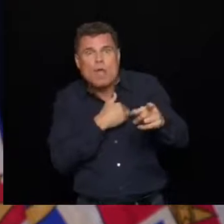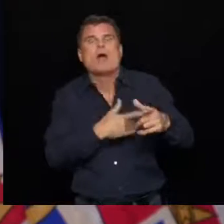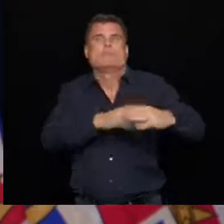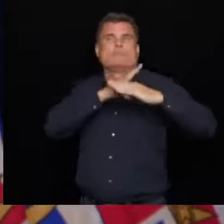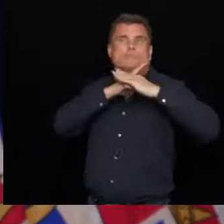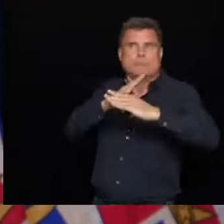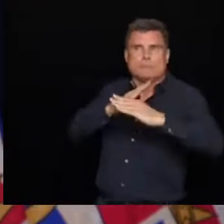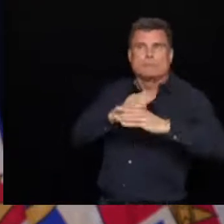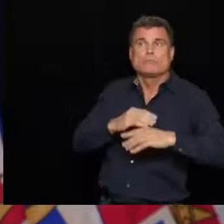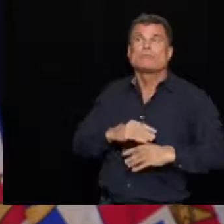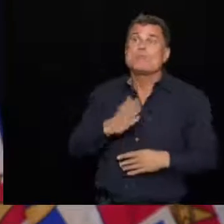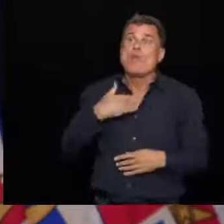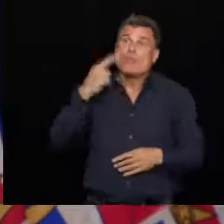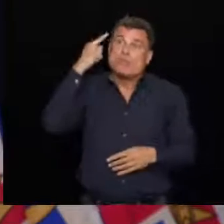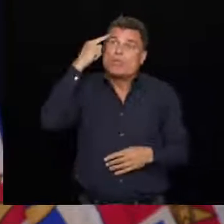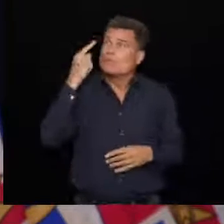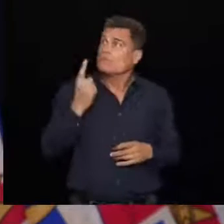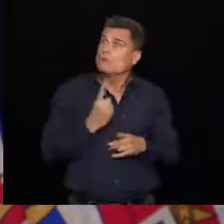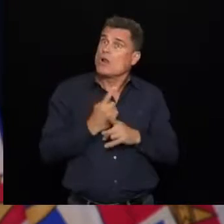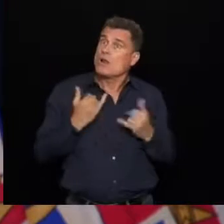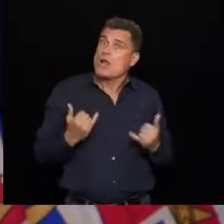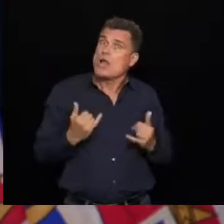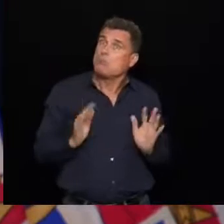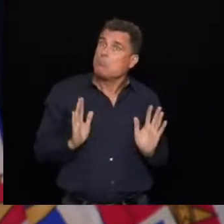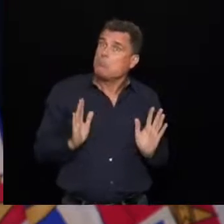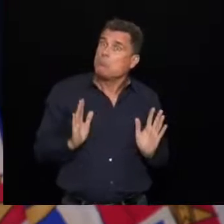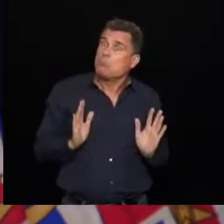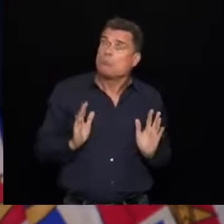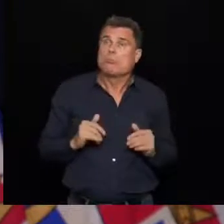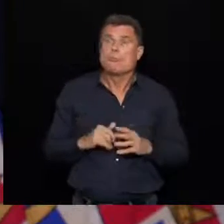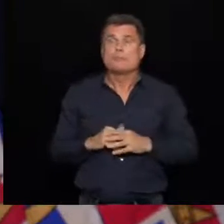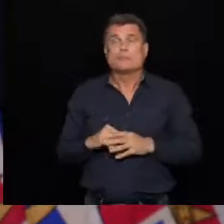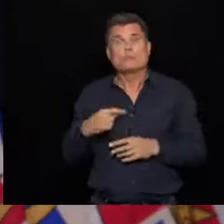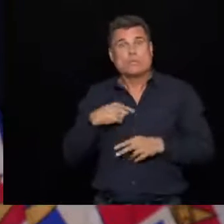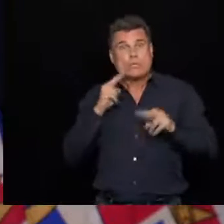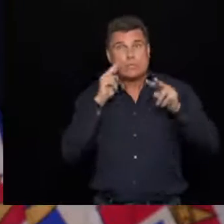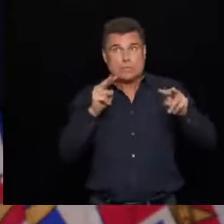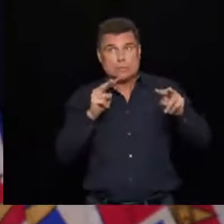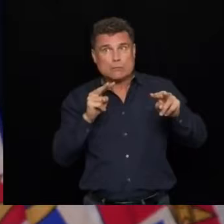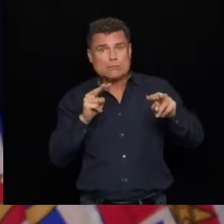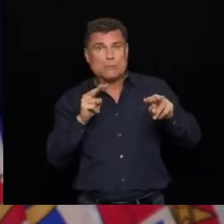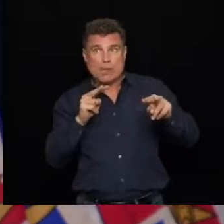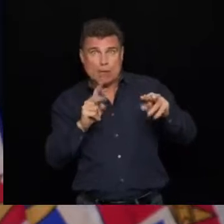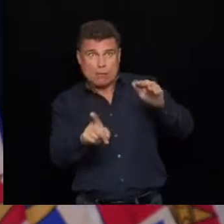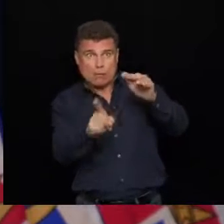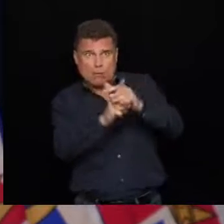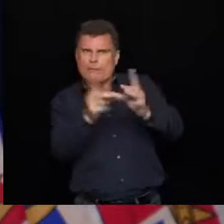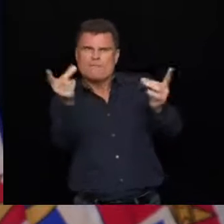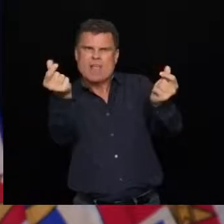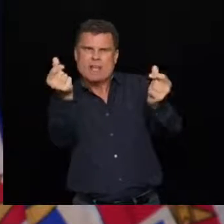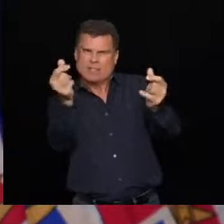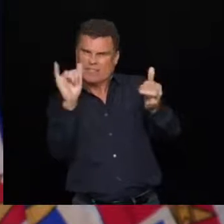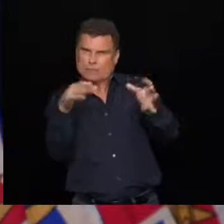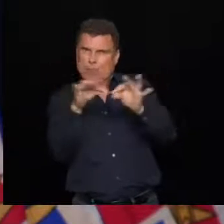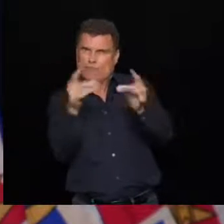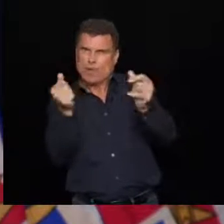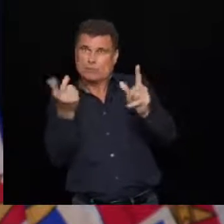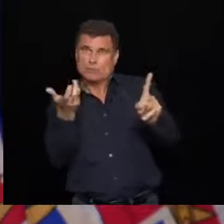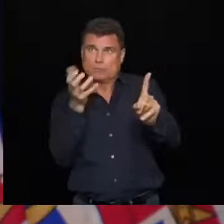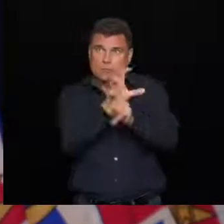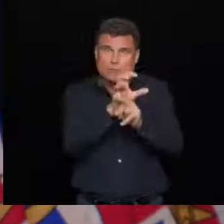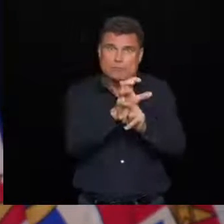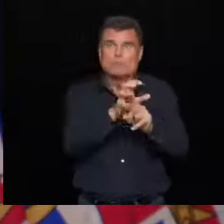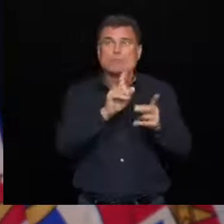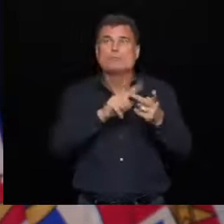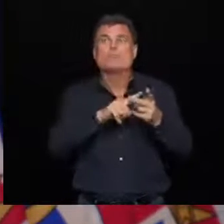we're picking up very quickly anybody who has symptoms, who turns out to have COVID in the school system. So